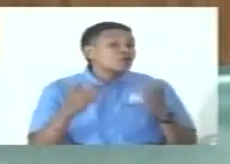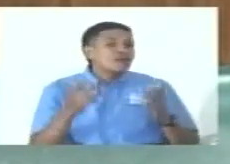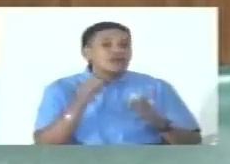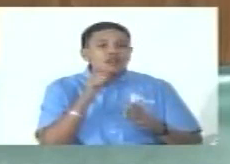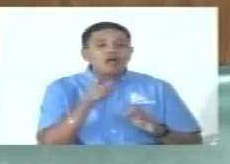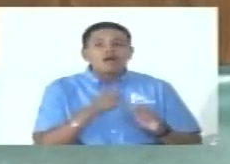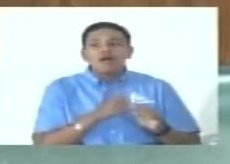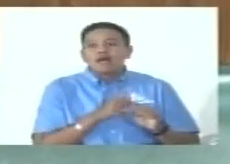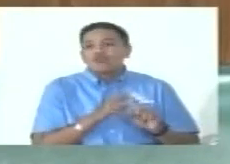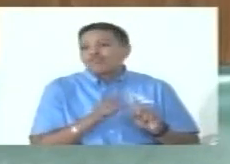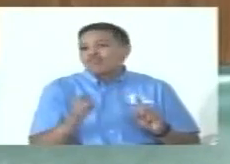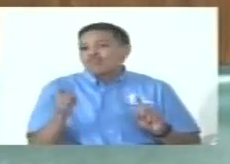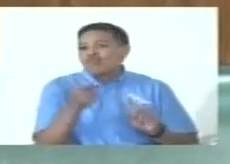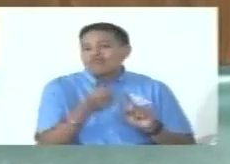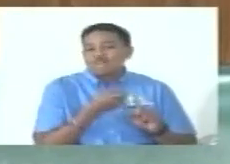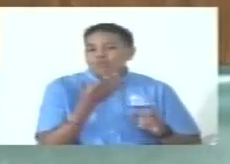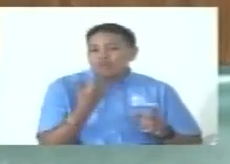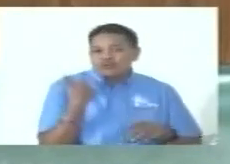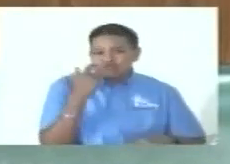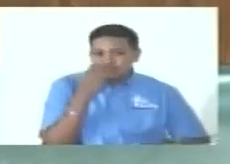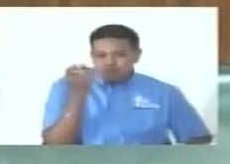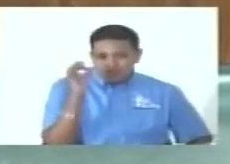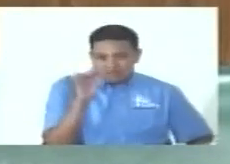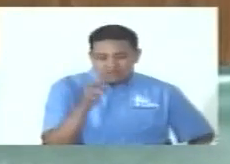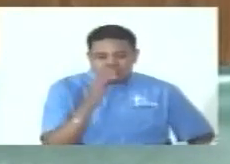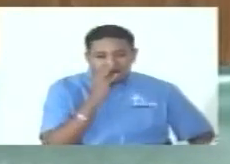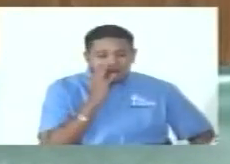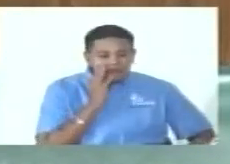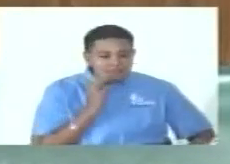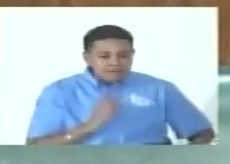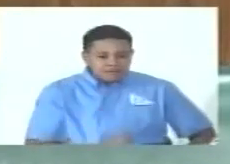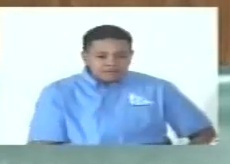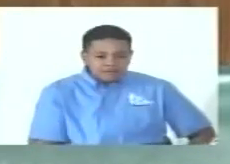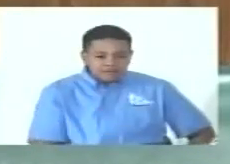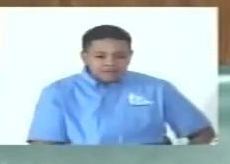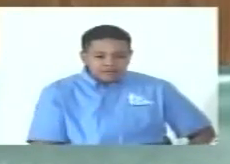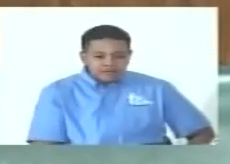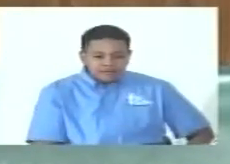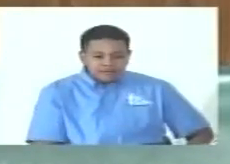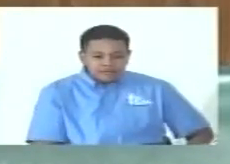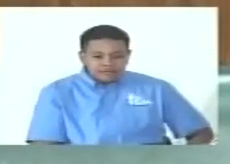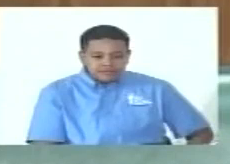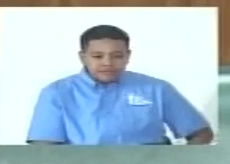from what I want to talk about. Is scathing